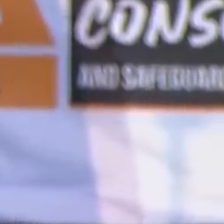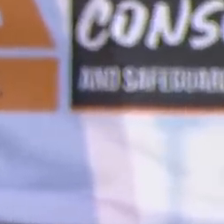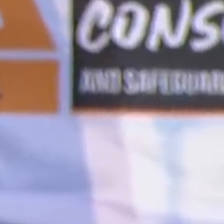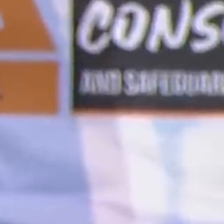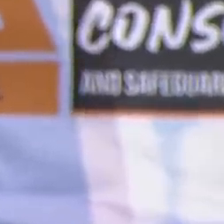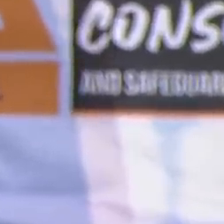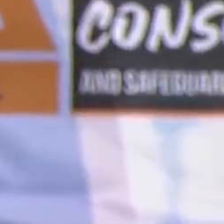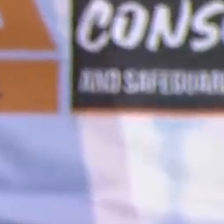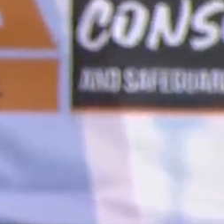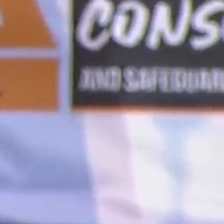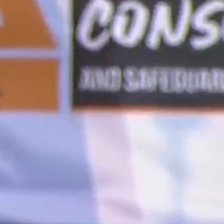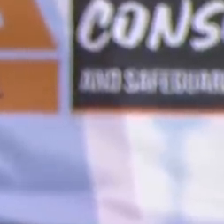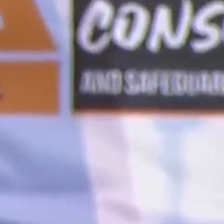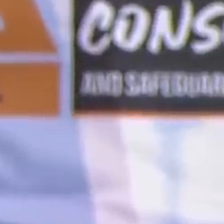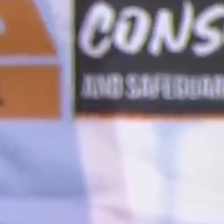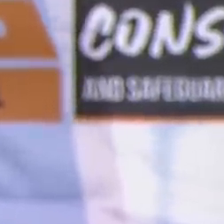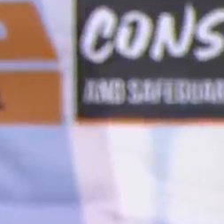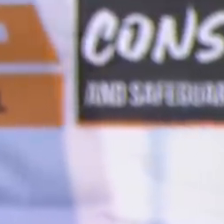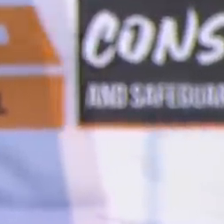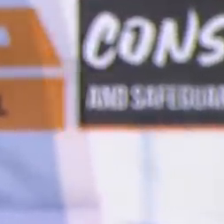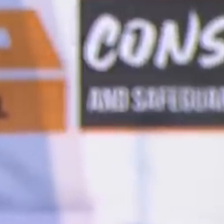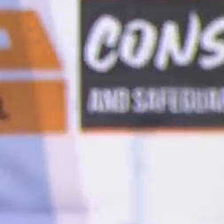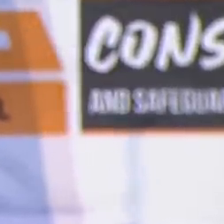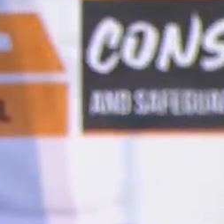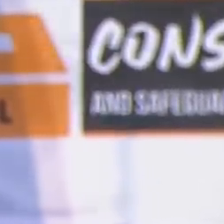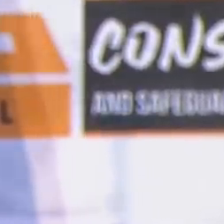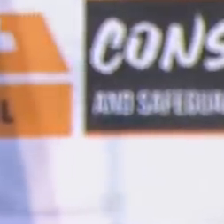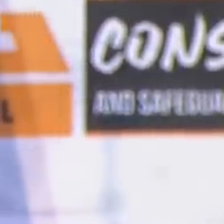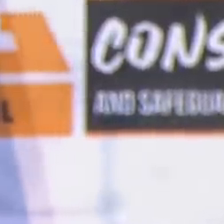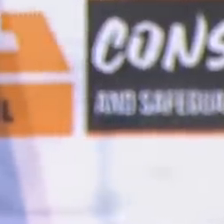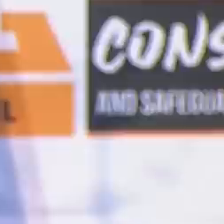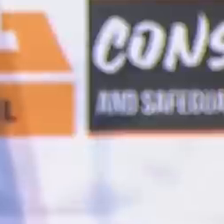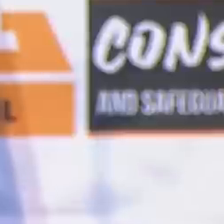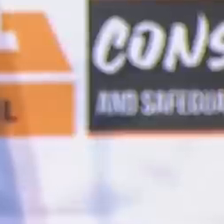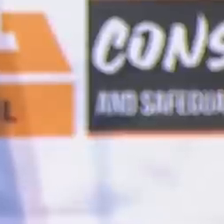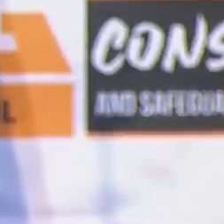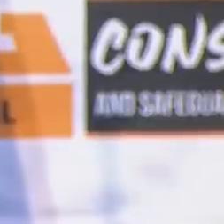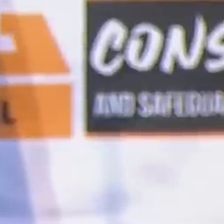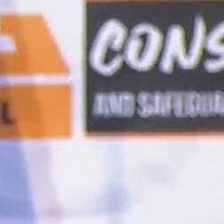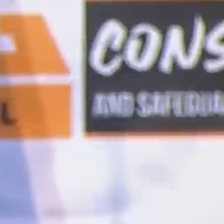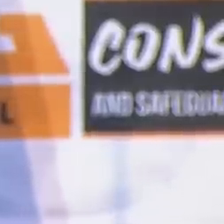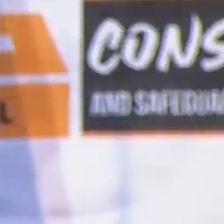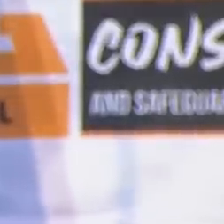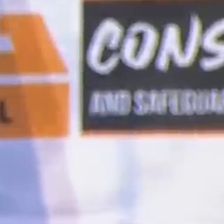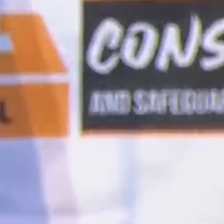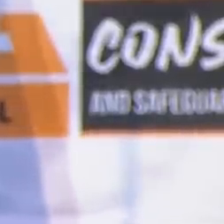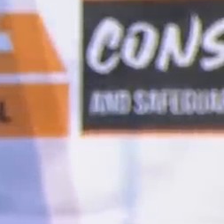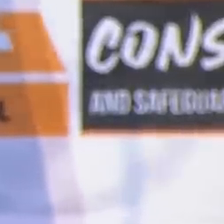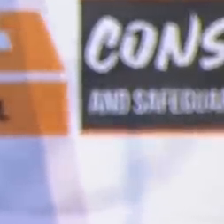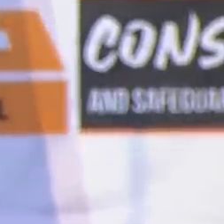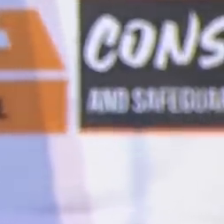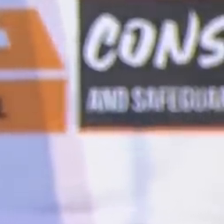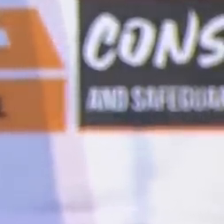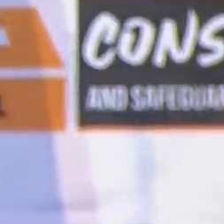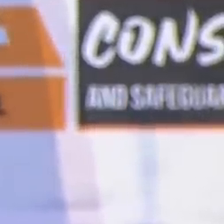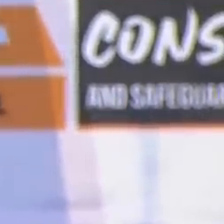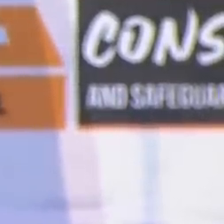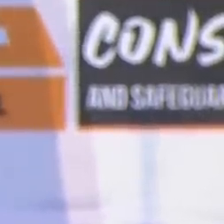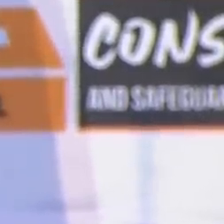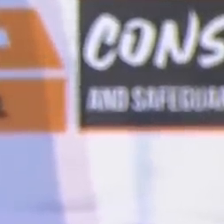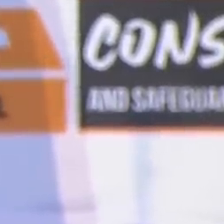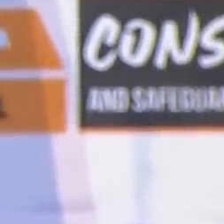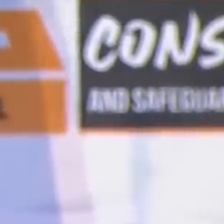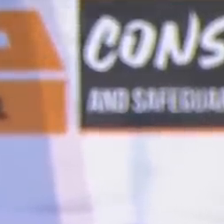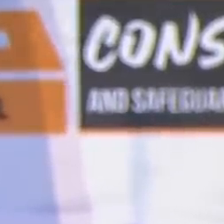tšhelete ba e tlise mo go rona mo South Africa, e age